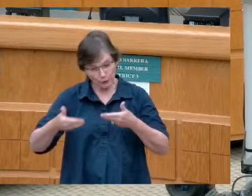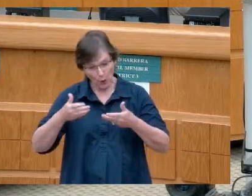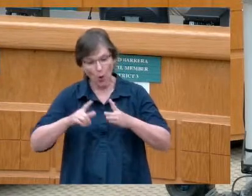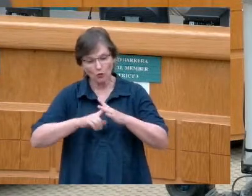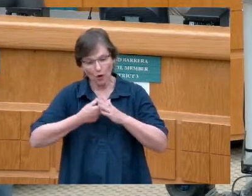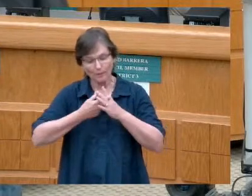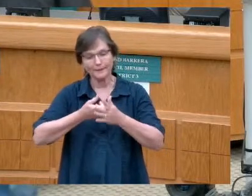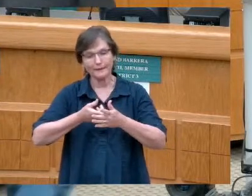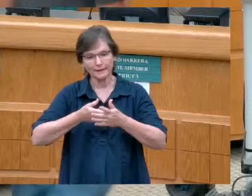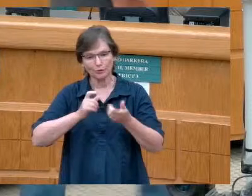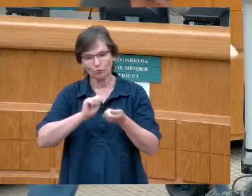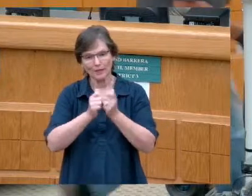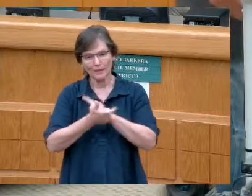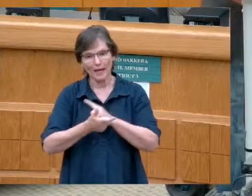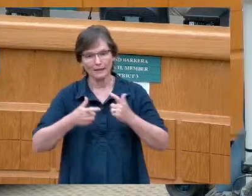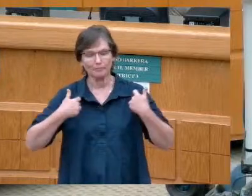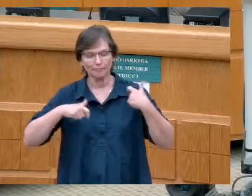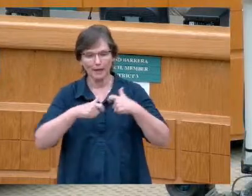ciudad les entregará los números.